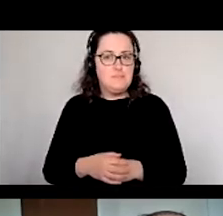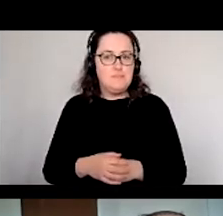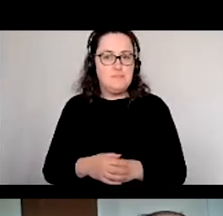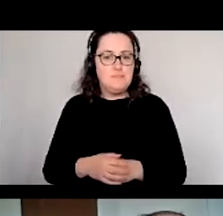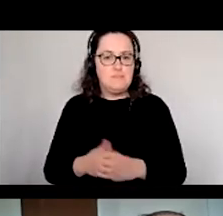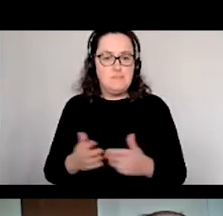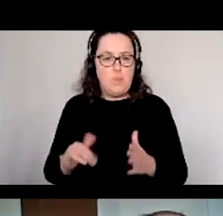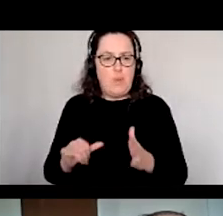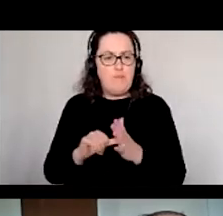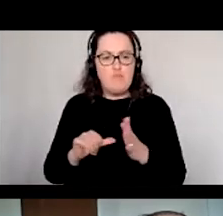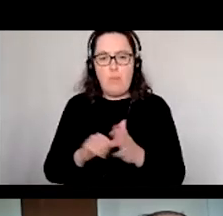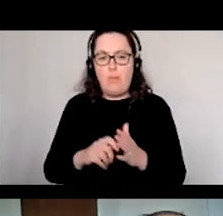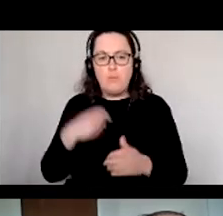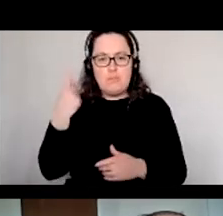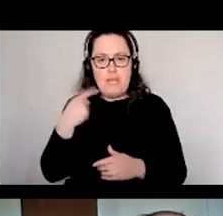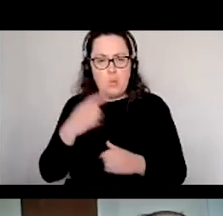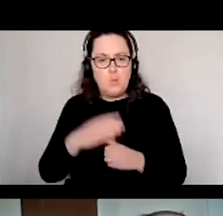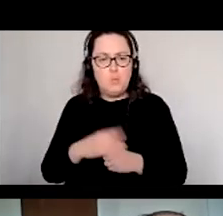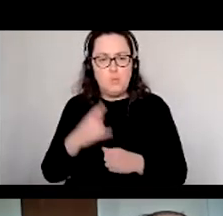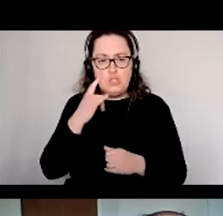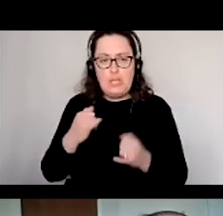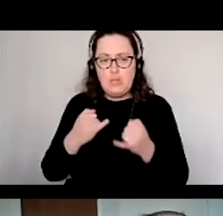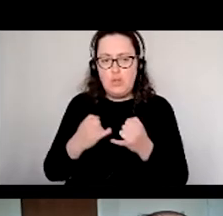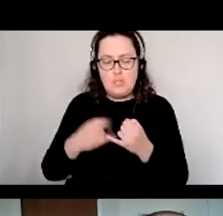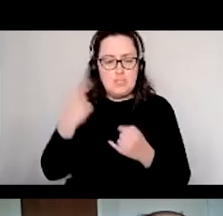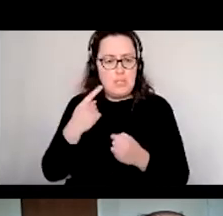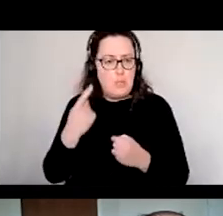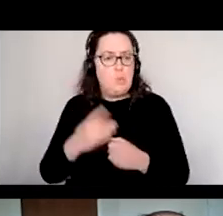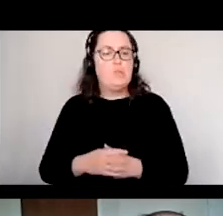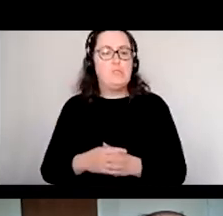Microphone. Is your mic on, Sonia?